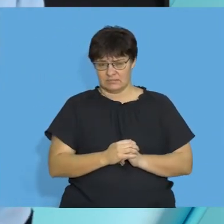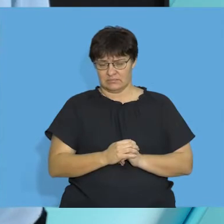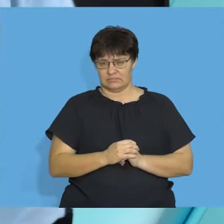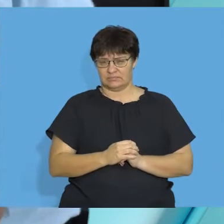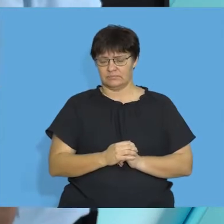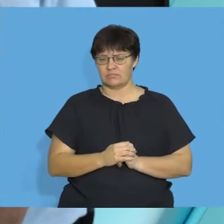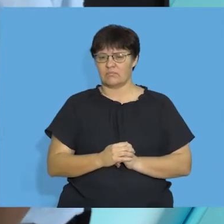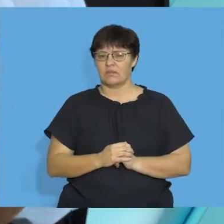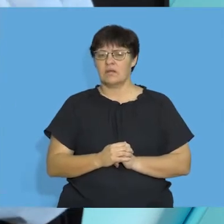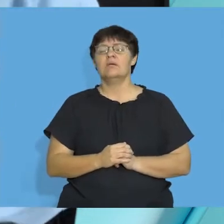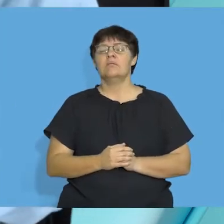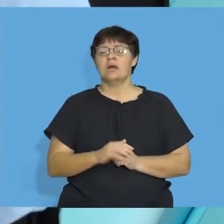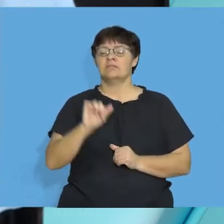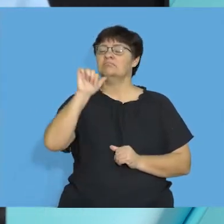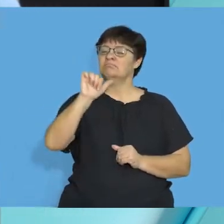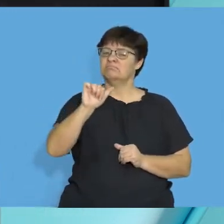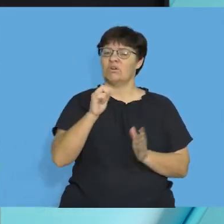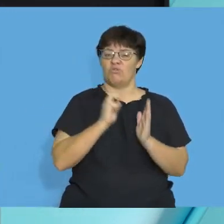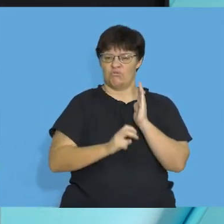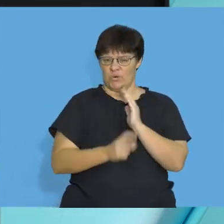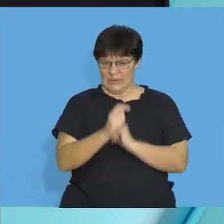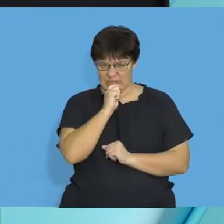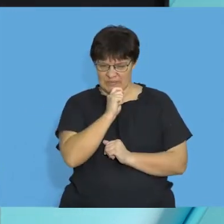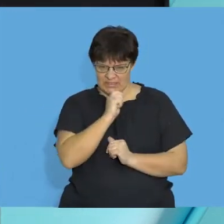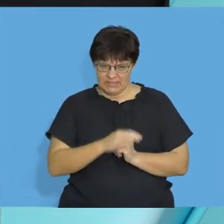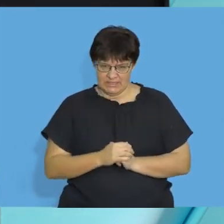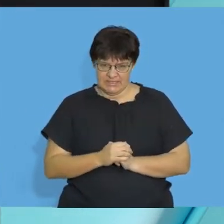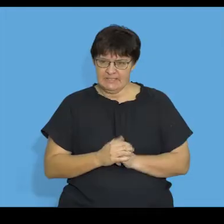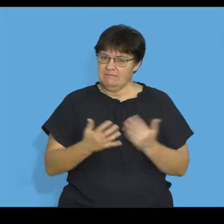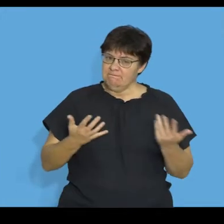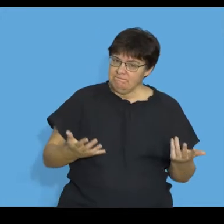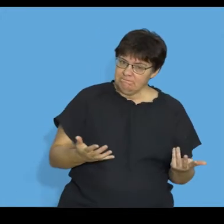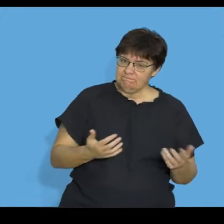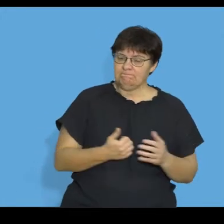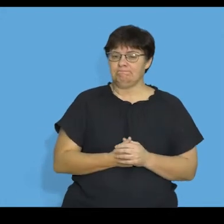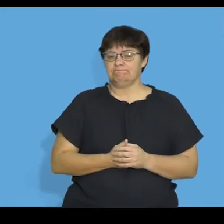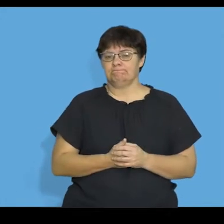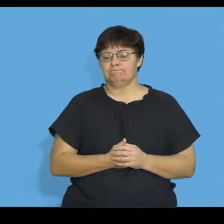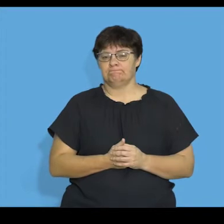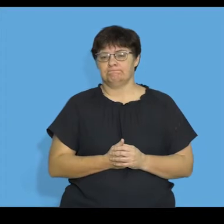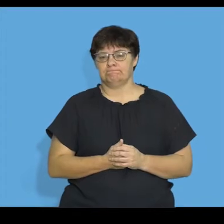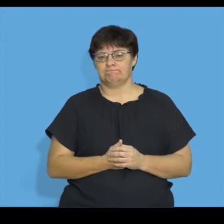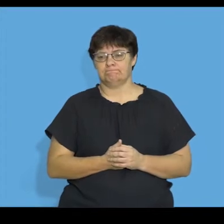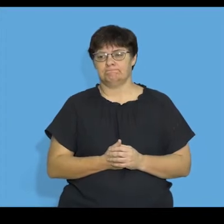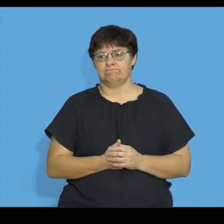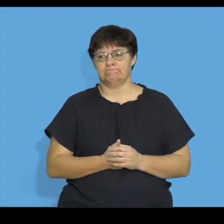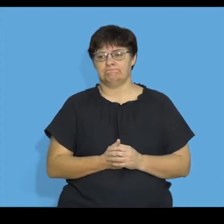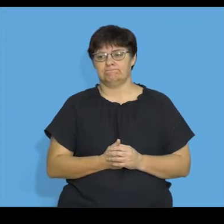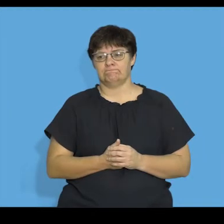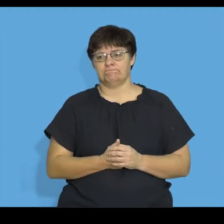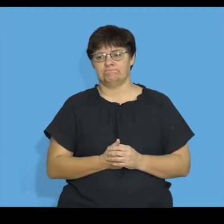right-hand rule. Let's imagine for a moment that we've got